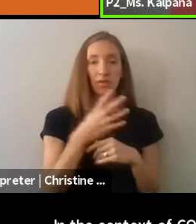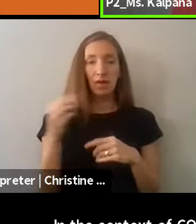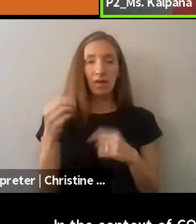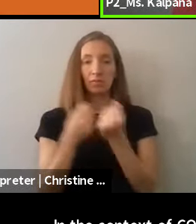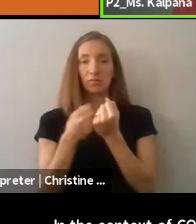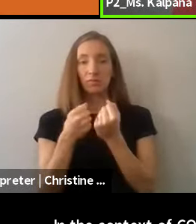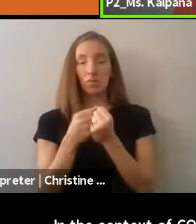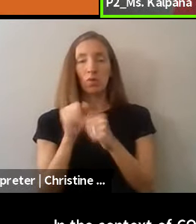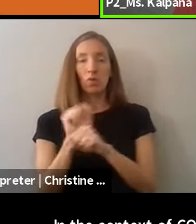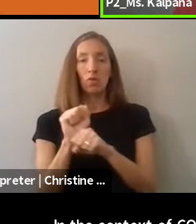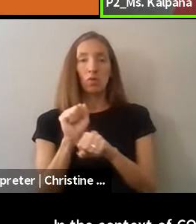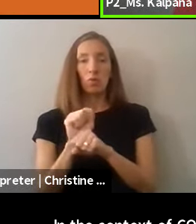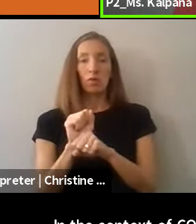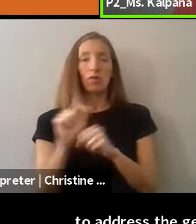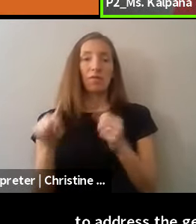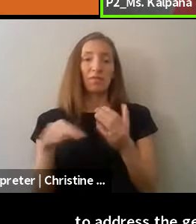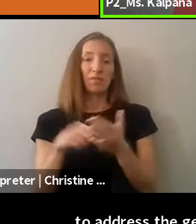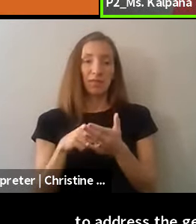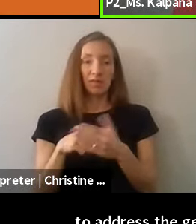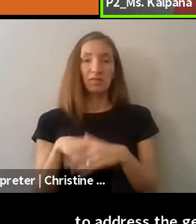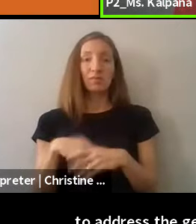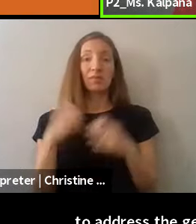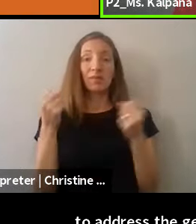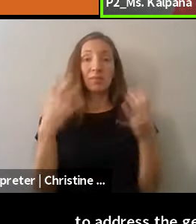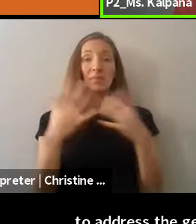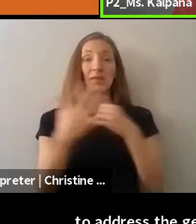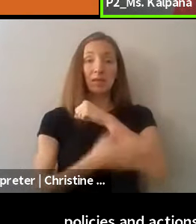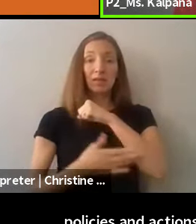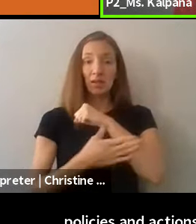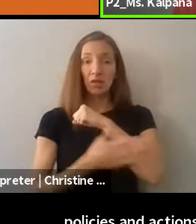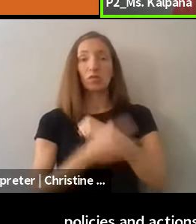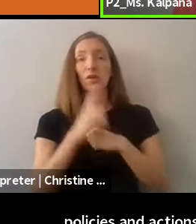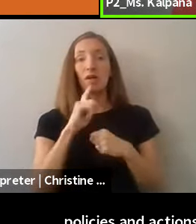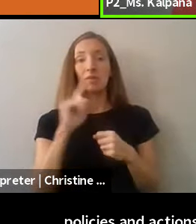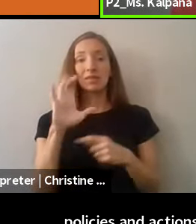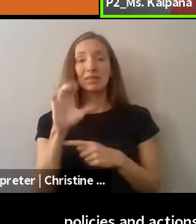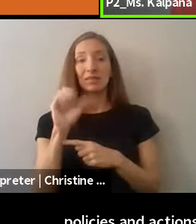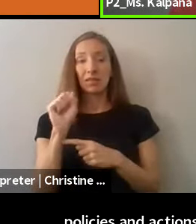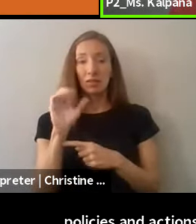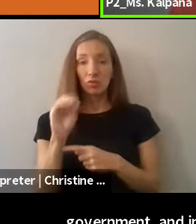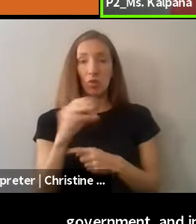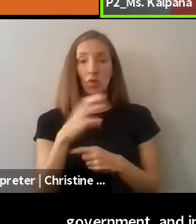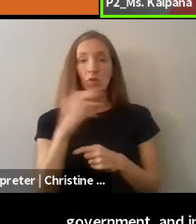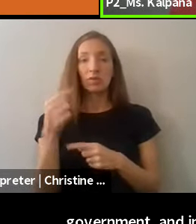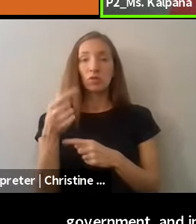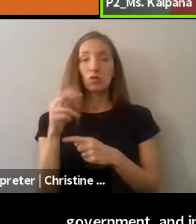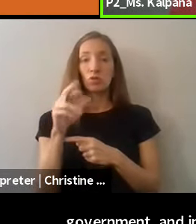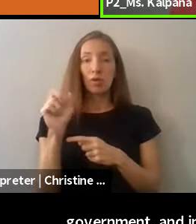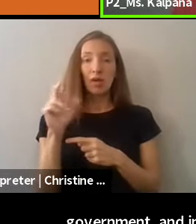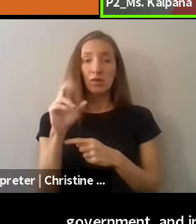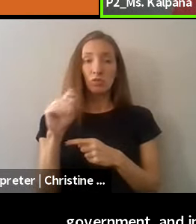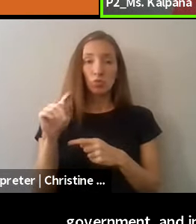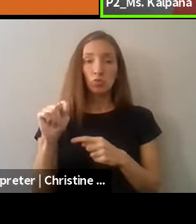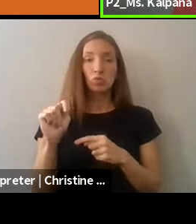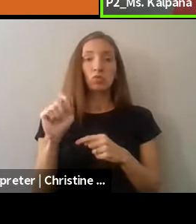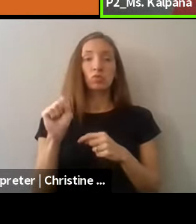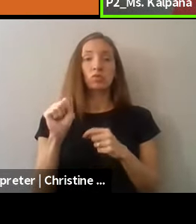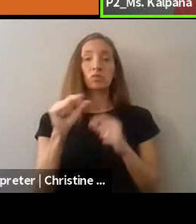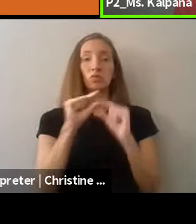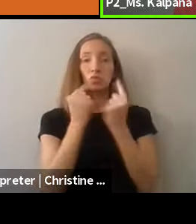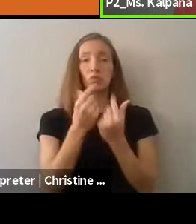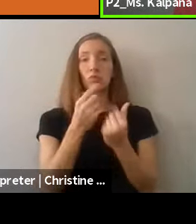it has been the CSOs, grassroots groups, and women's rights groups who have struggled to support women in these difficult